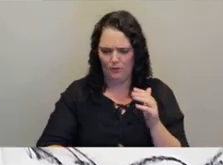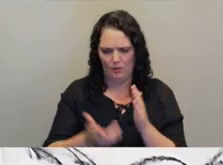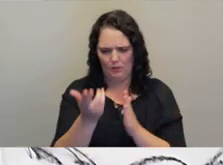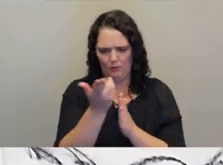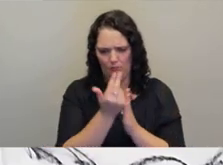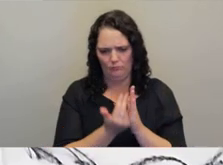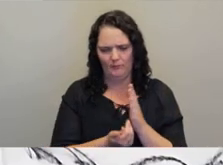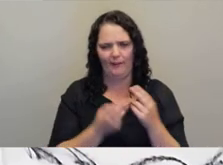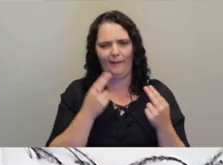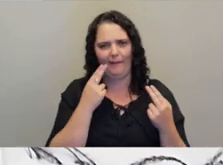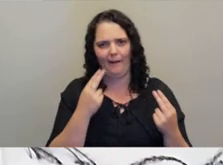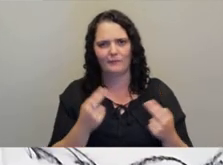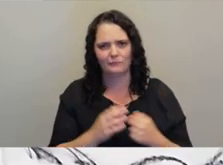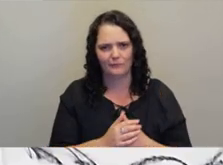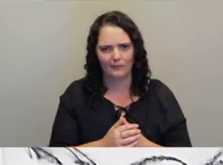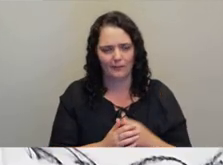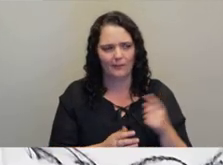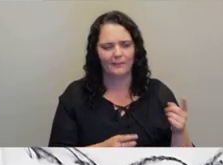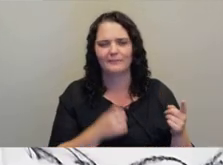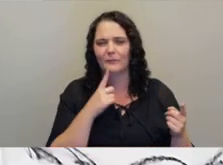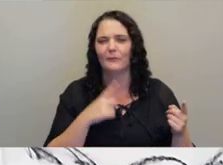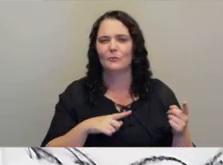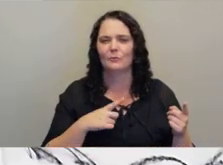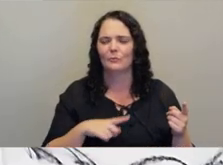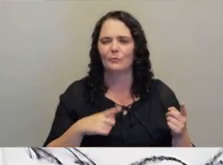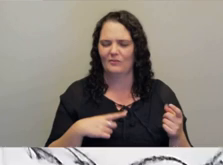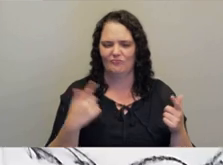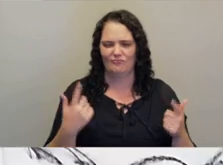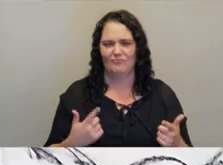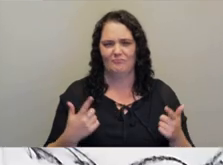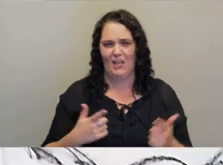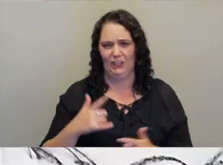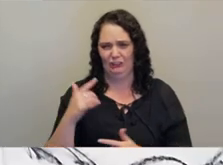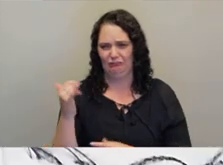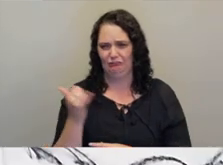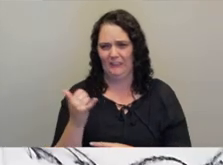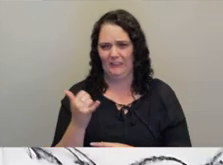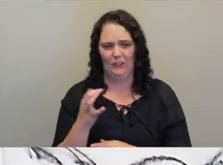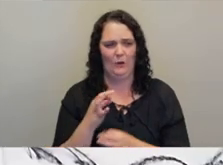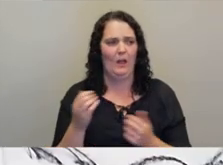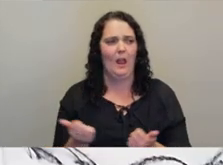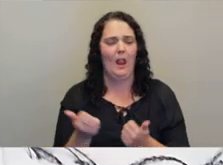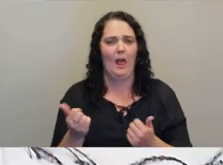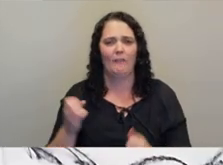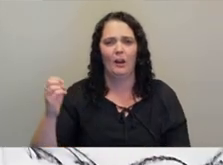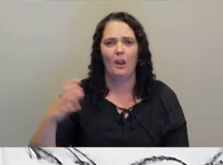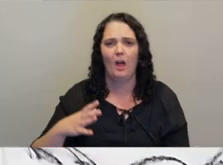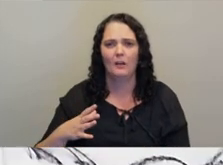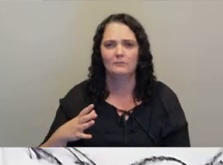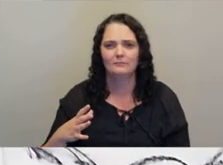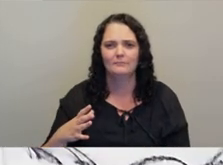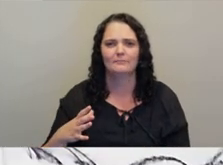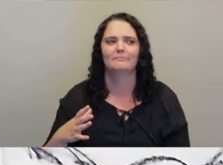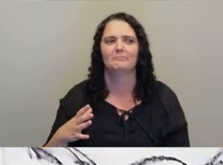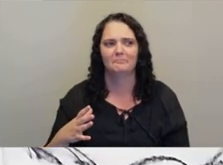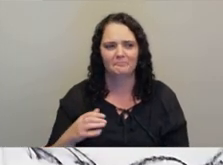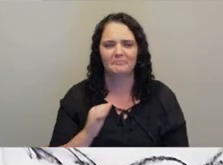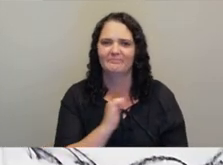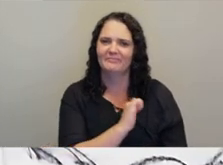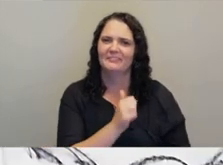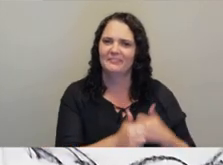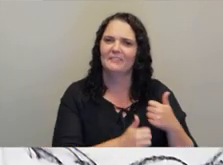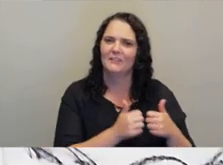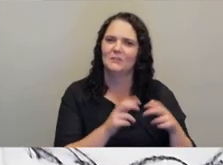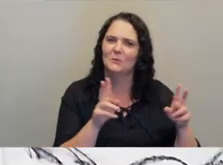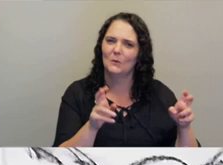by Boucher was, "Nature is both too green and poorly lit." So, all right, now, okay, so you've done that quick drawing. Now,